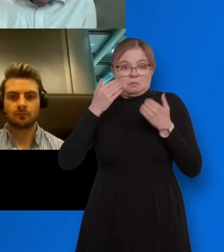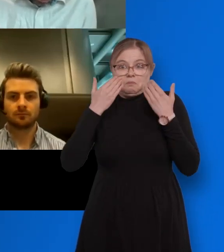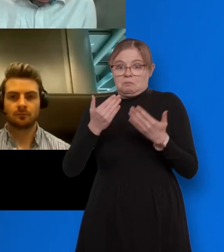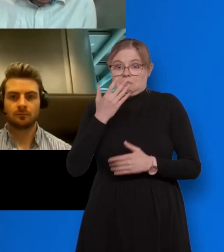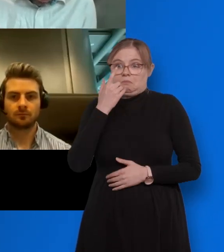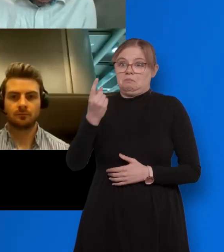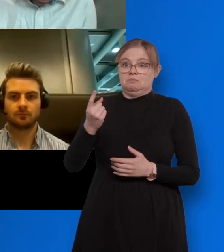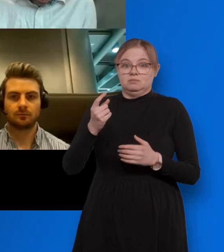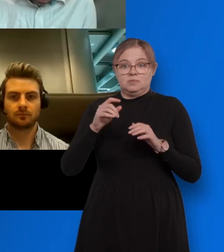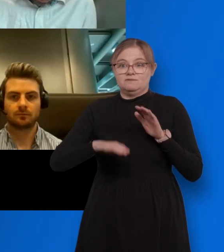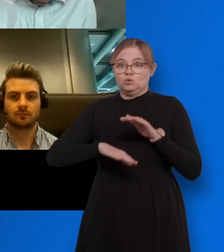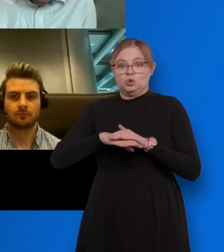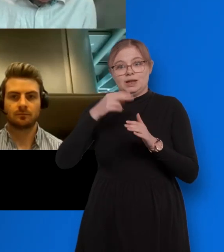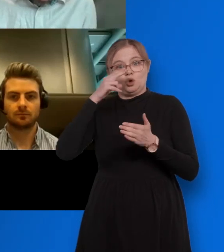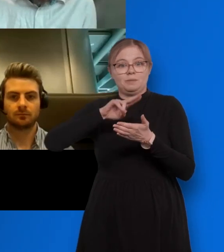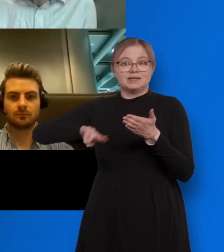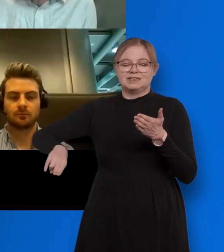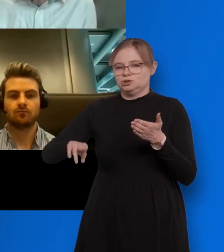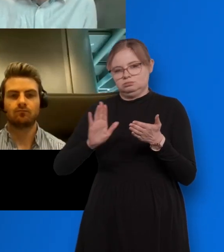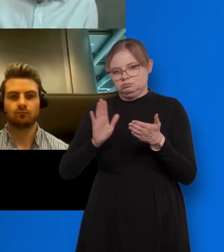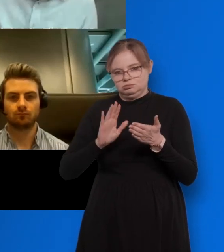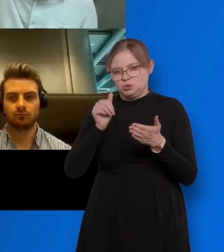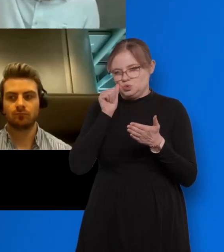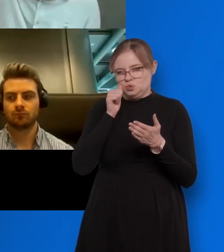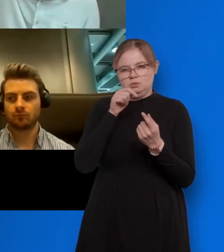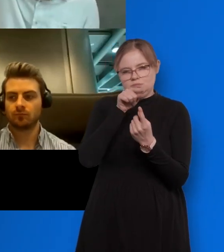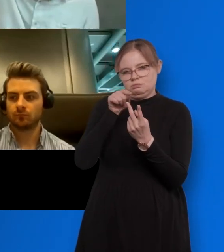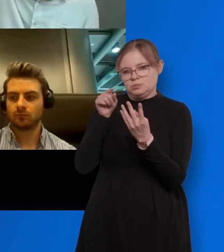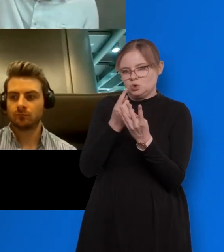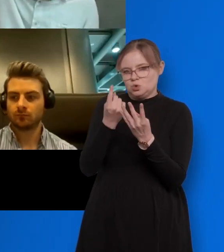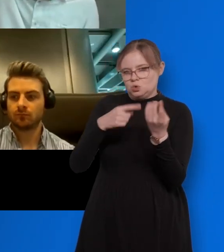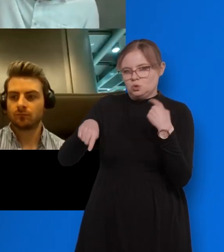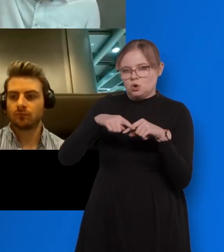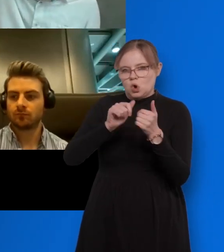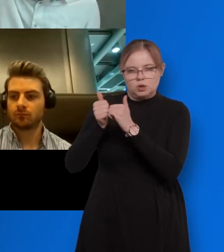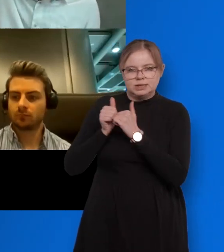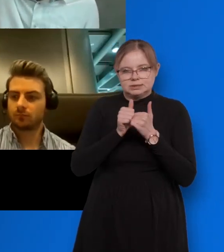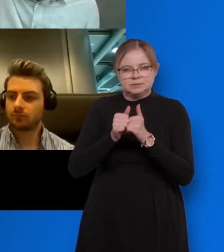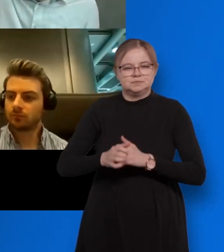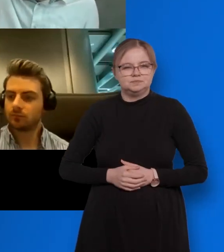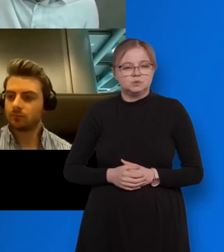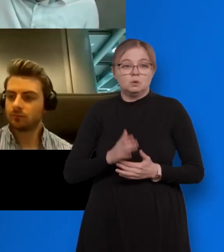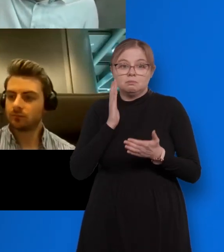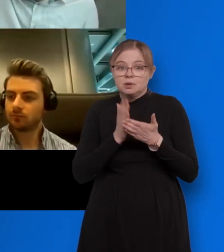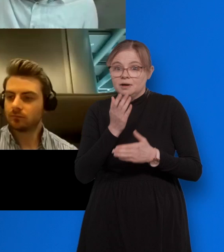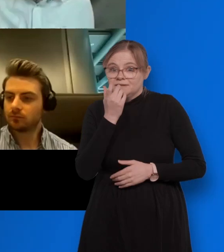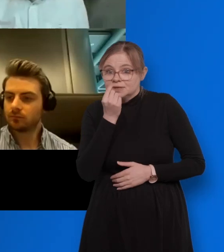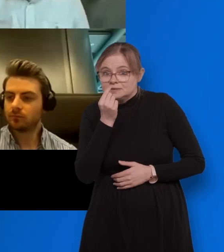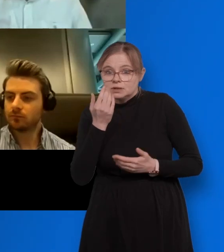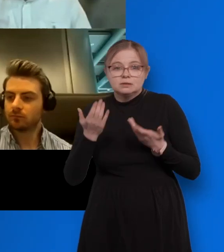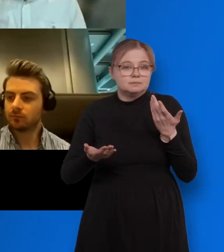achieves anonymization. I think that's a real functional question to ask, whether that's feasible, and people